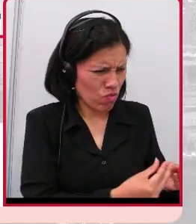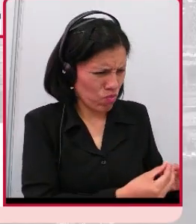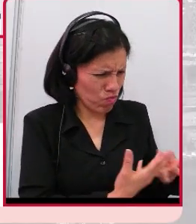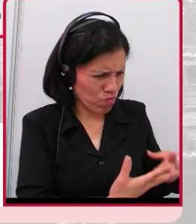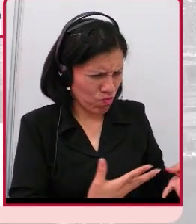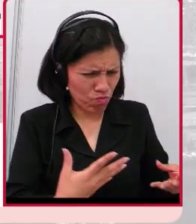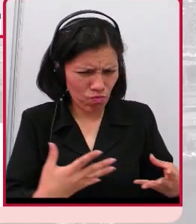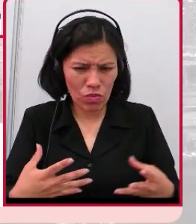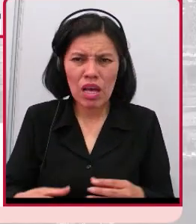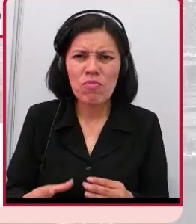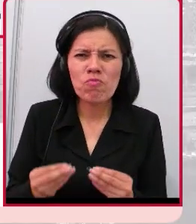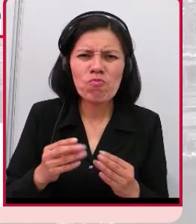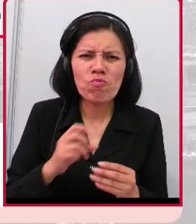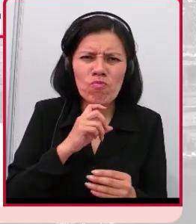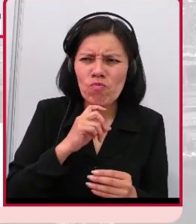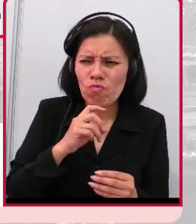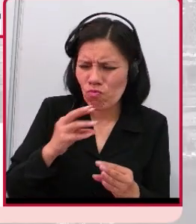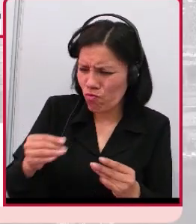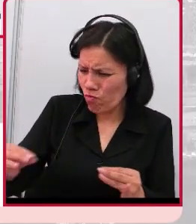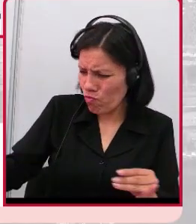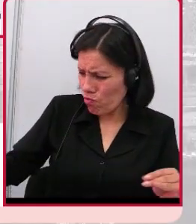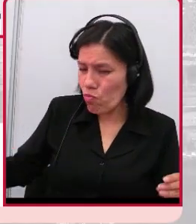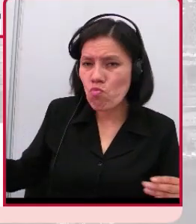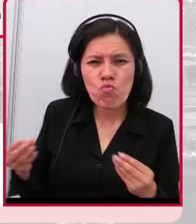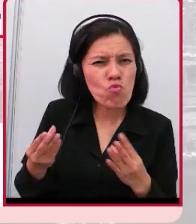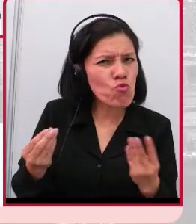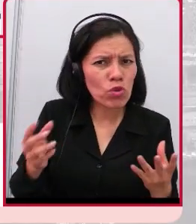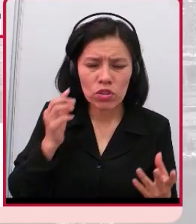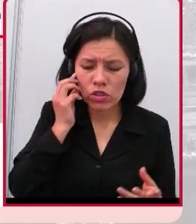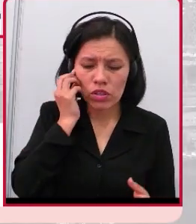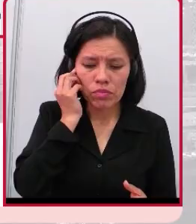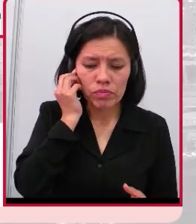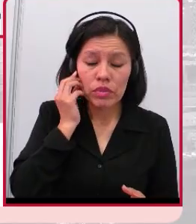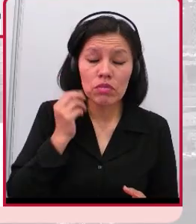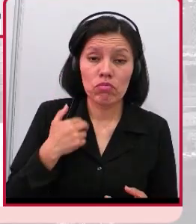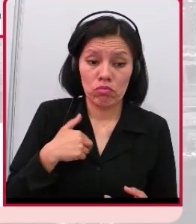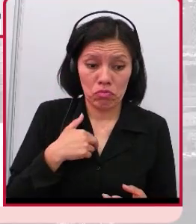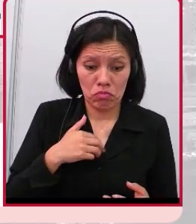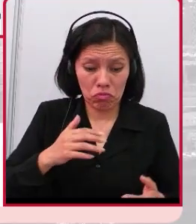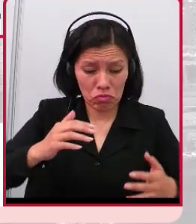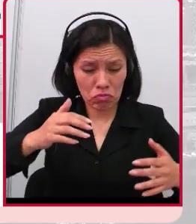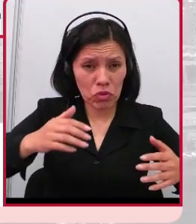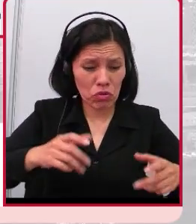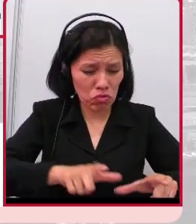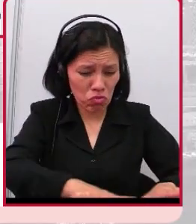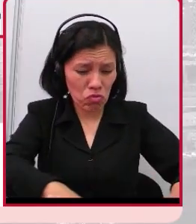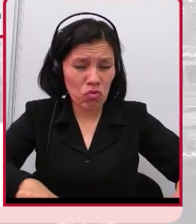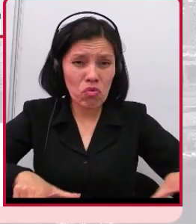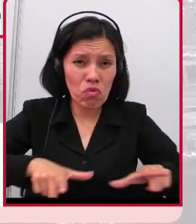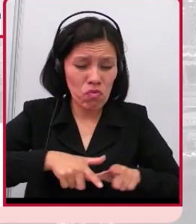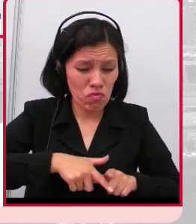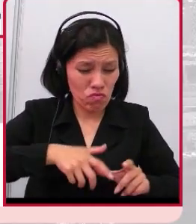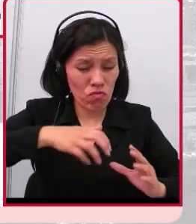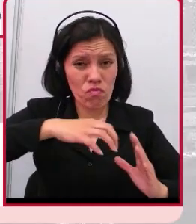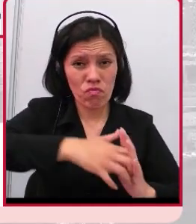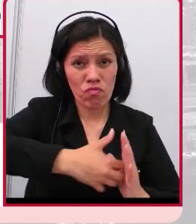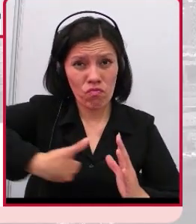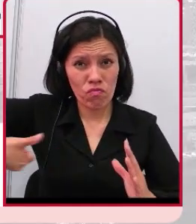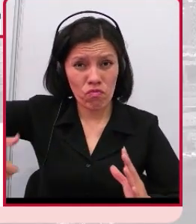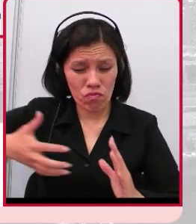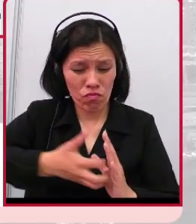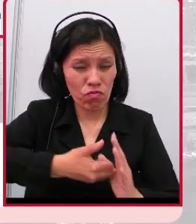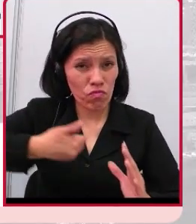a result of multiple mineralization during the formation period. Our deposit is one of the 10